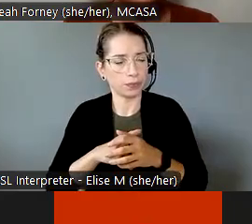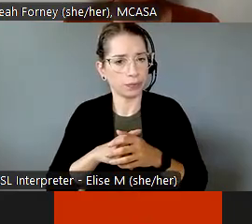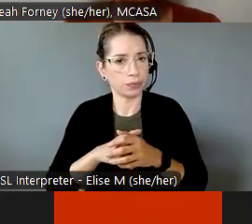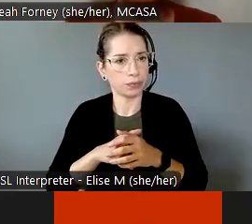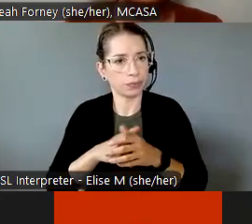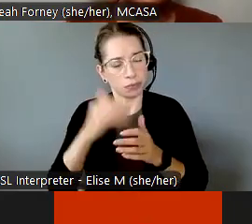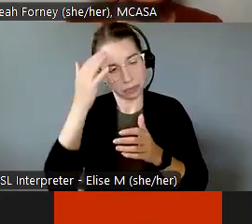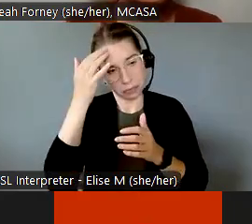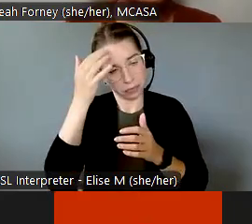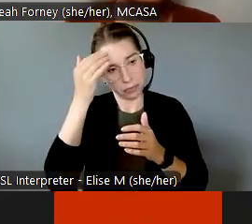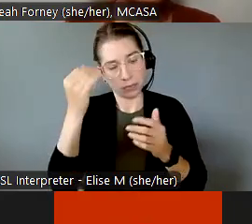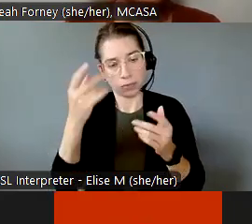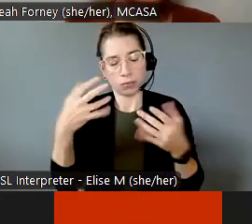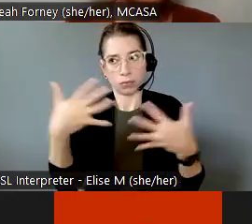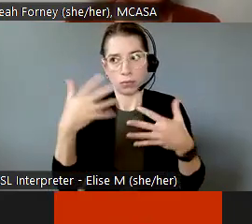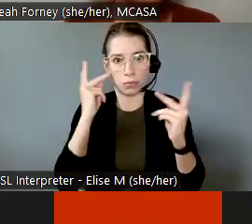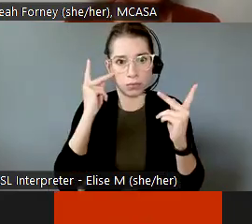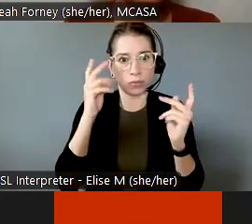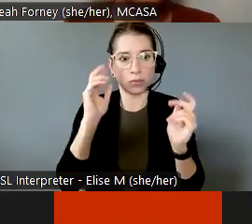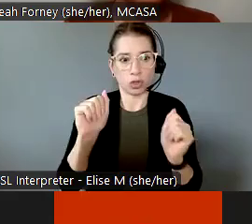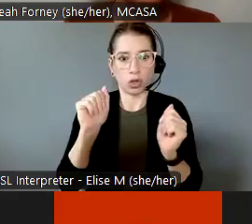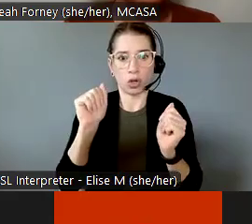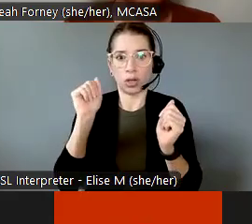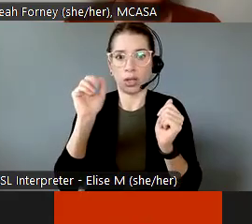a fear of deportation,